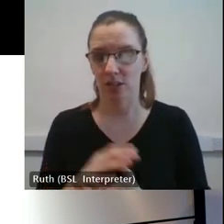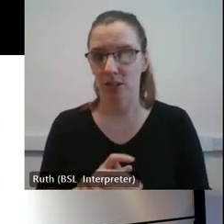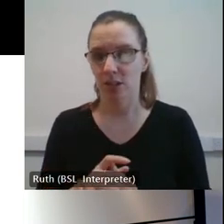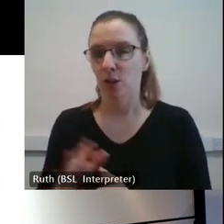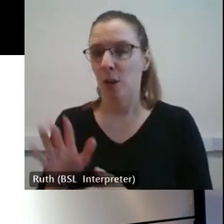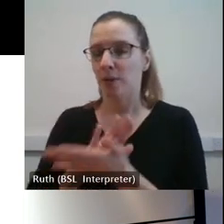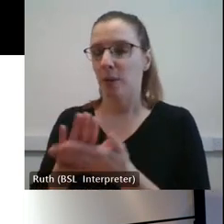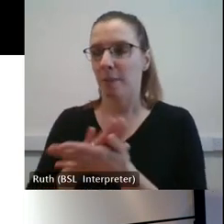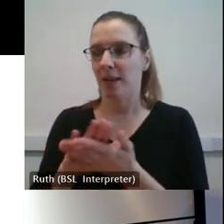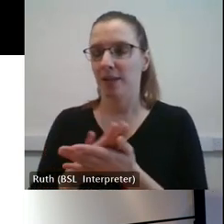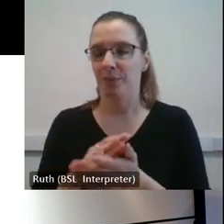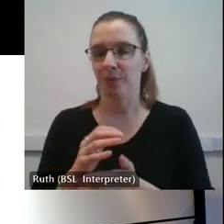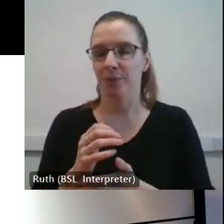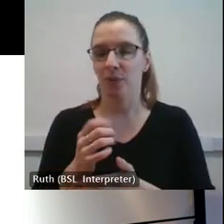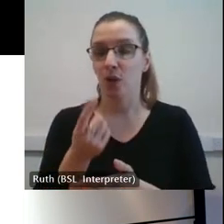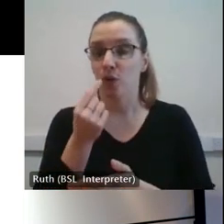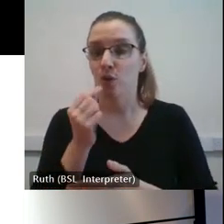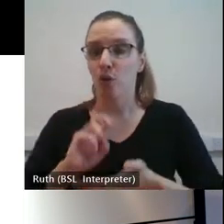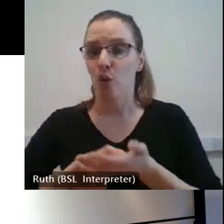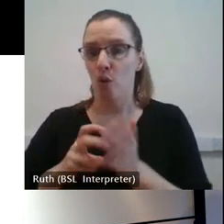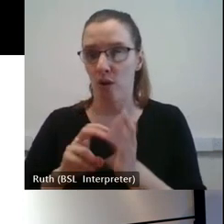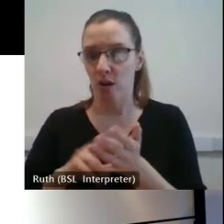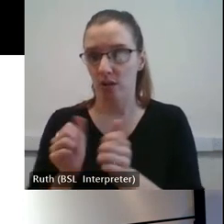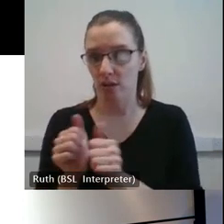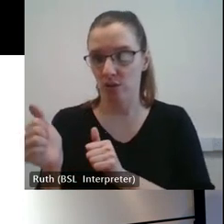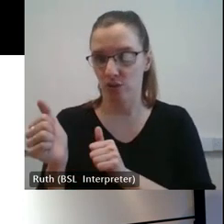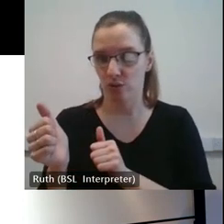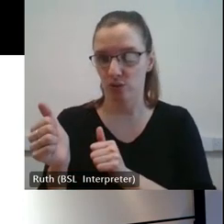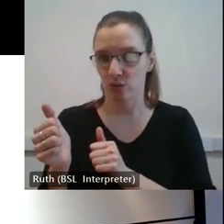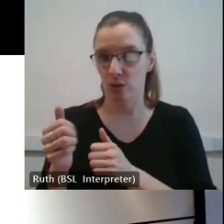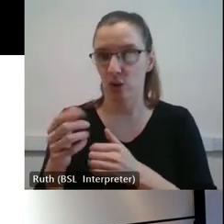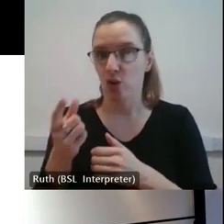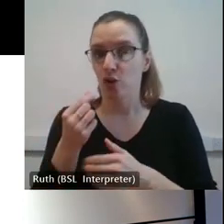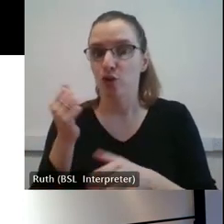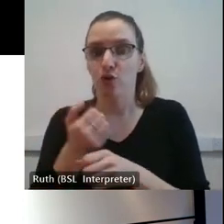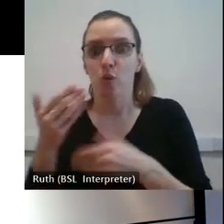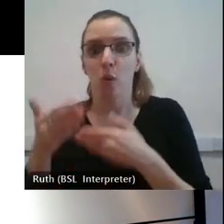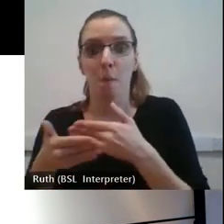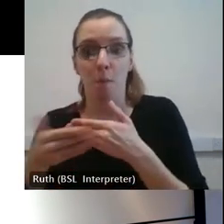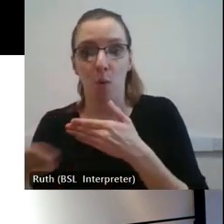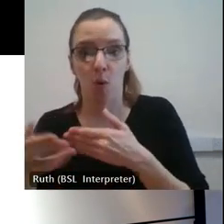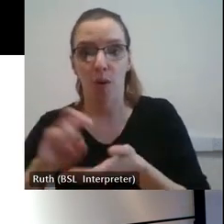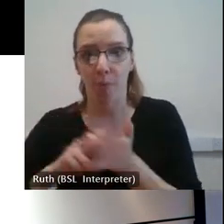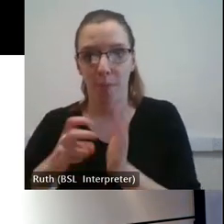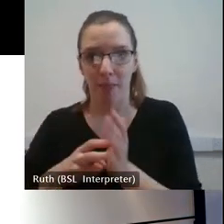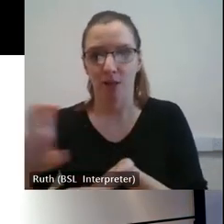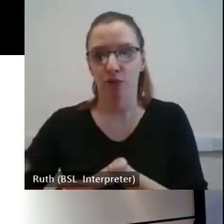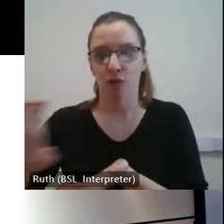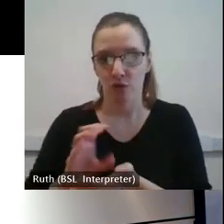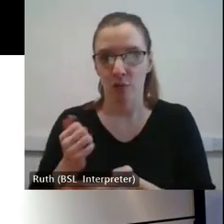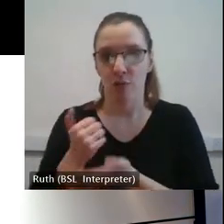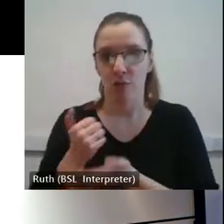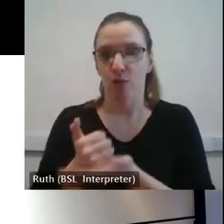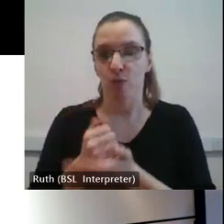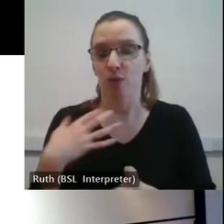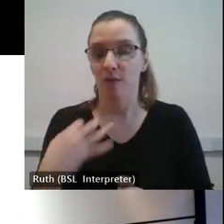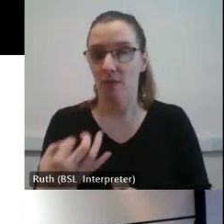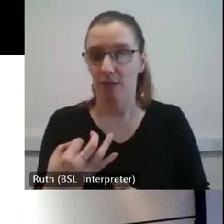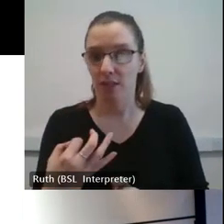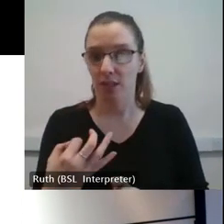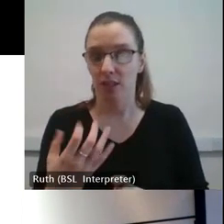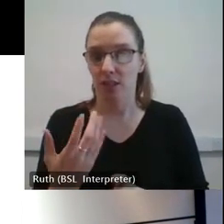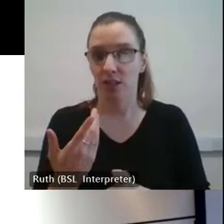about, could organizations do more when they're planning for recruitment of supporting volunteers to actually put